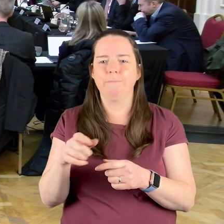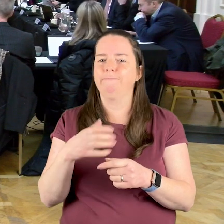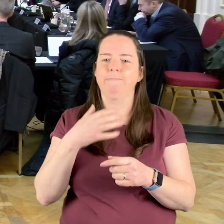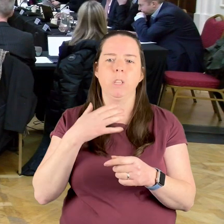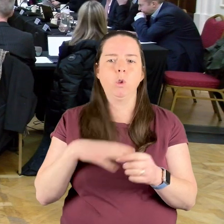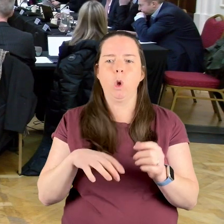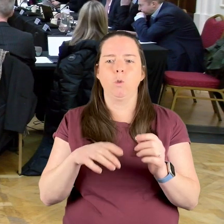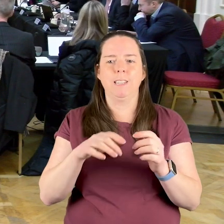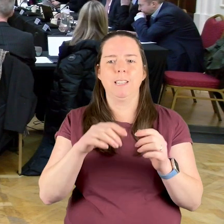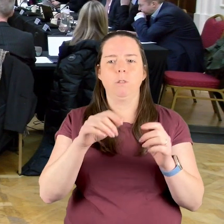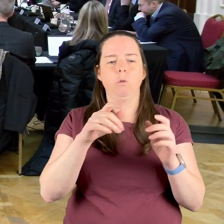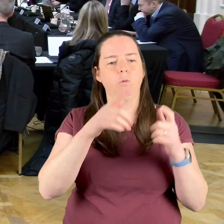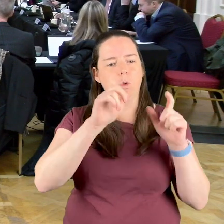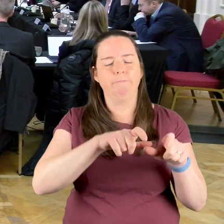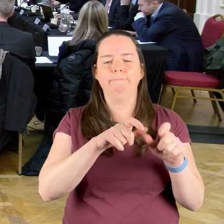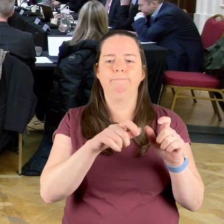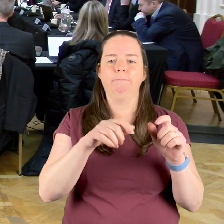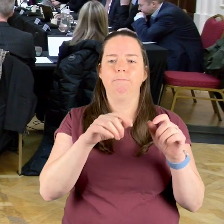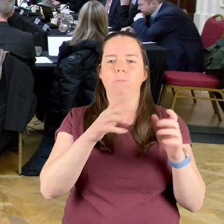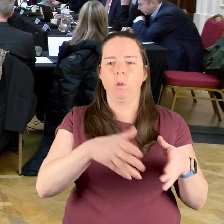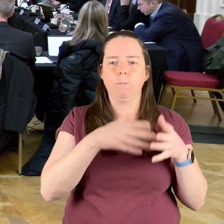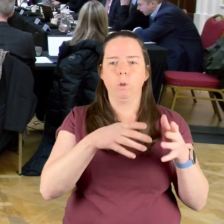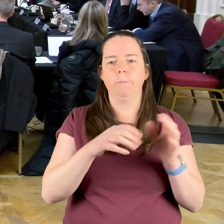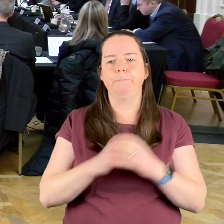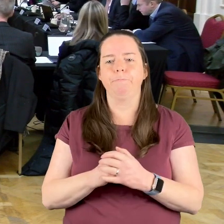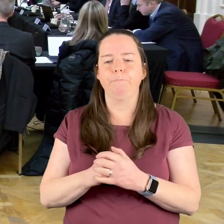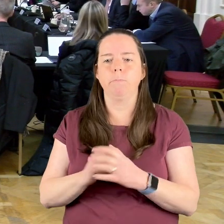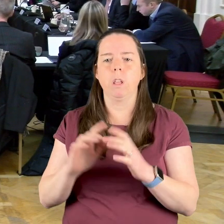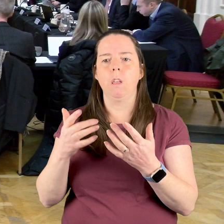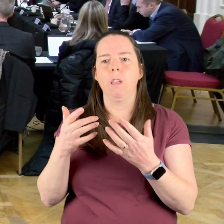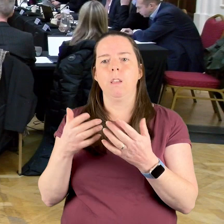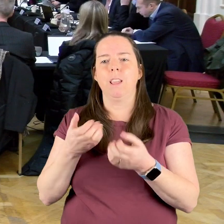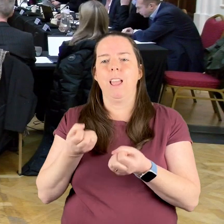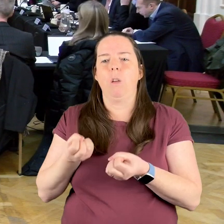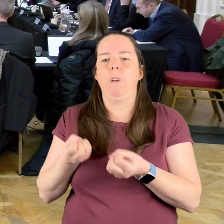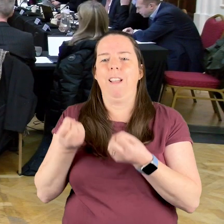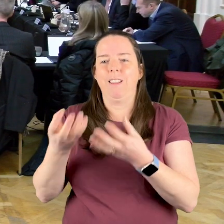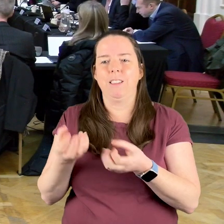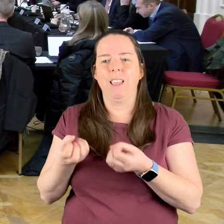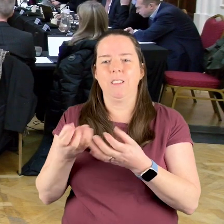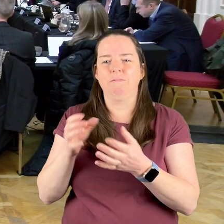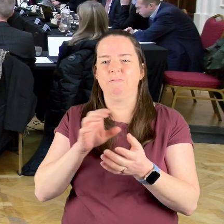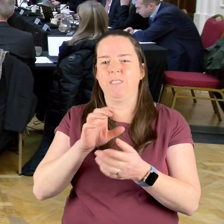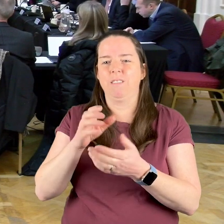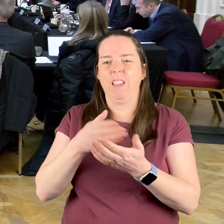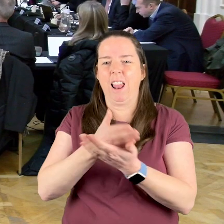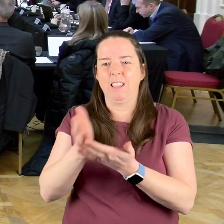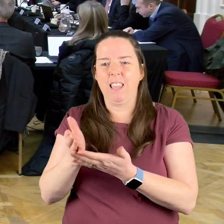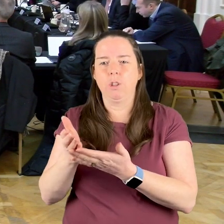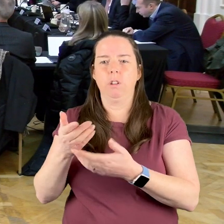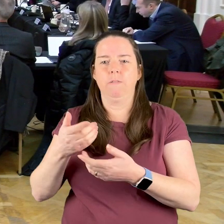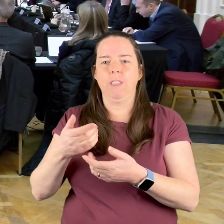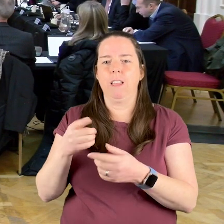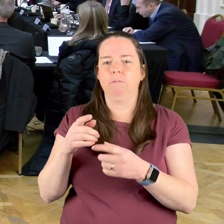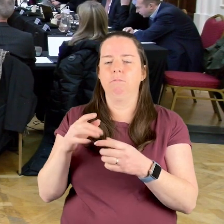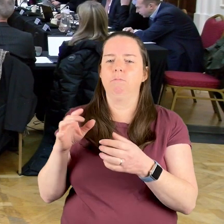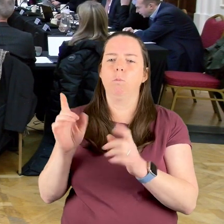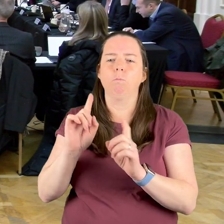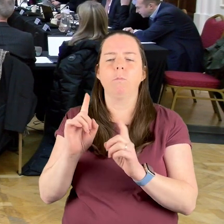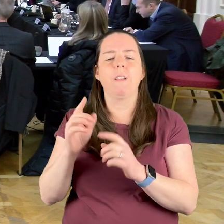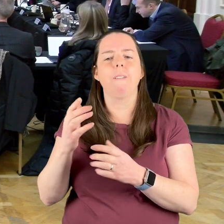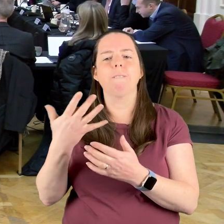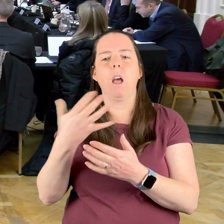to reside model. And our allocation of that is around £5 million, and we'll be